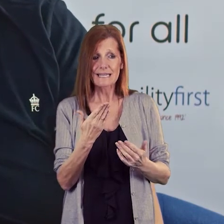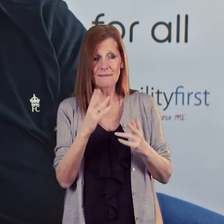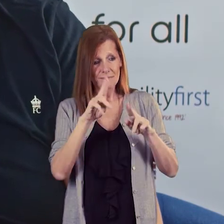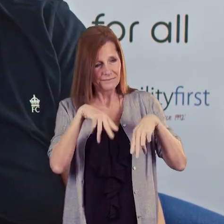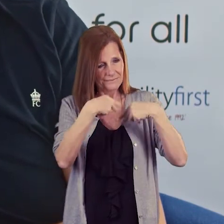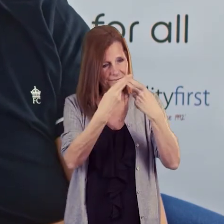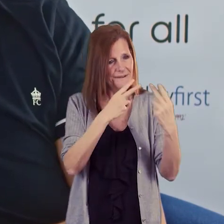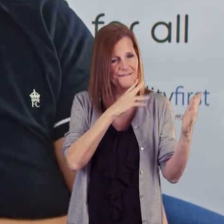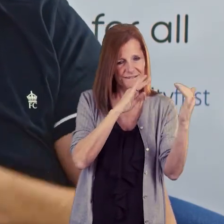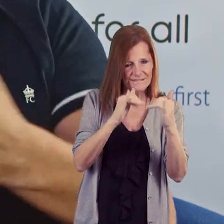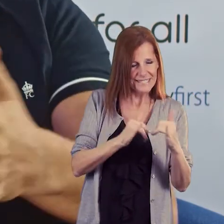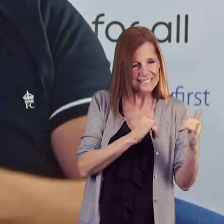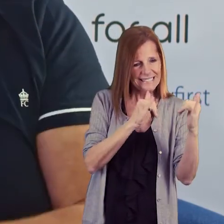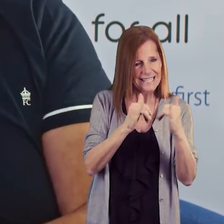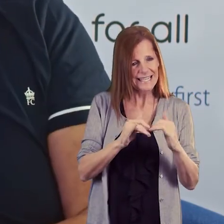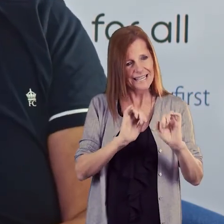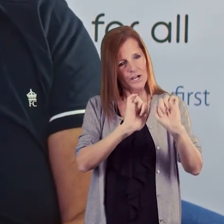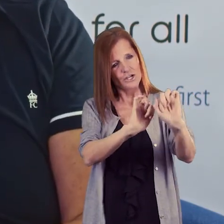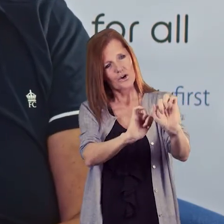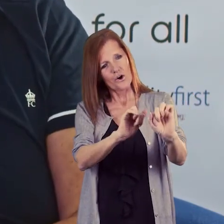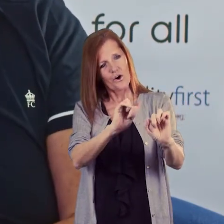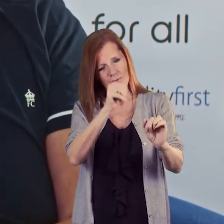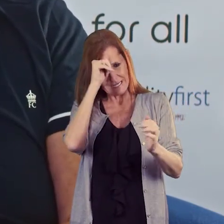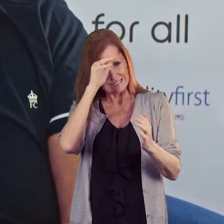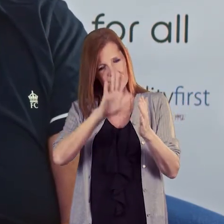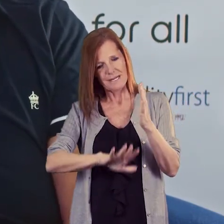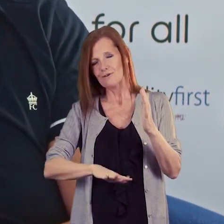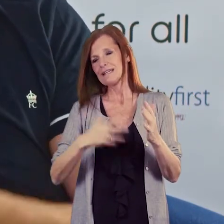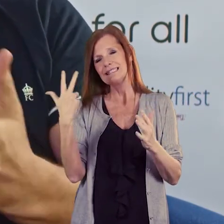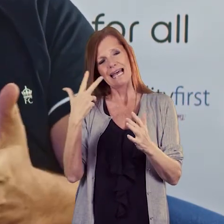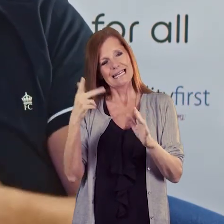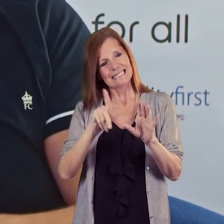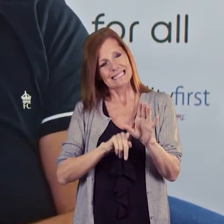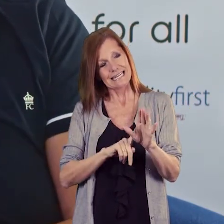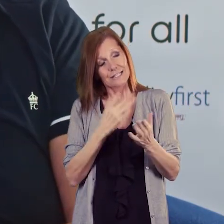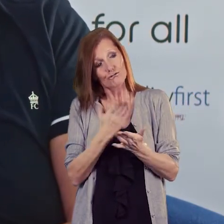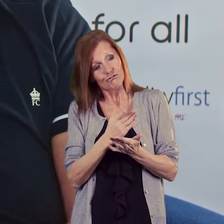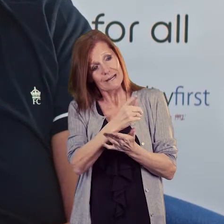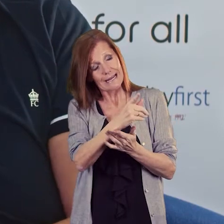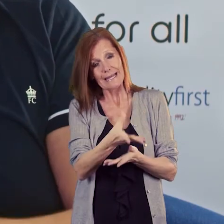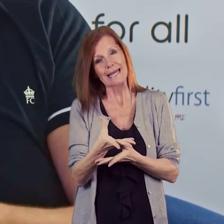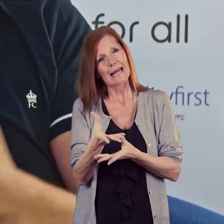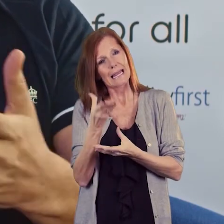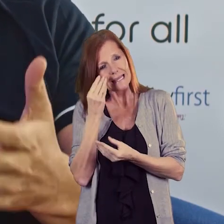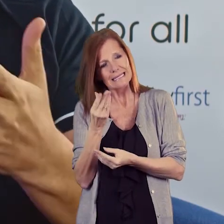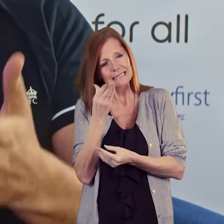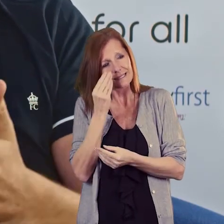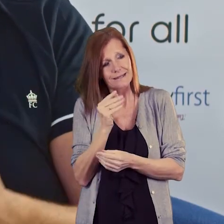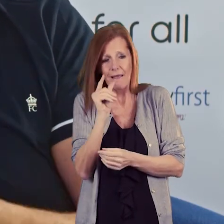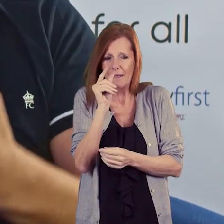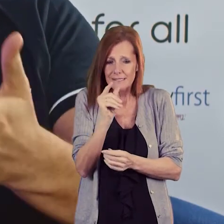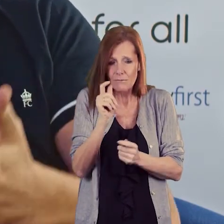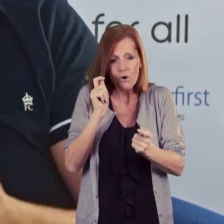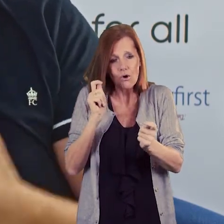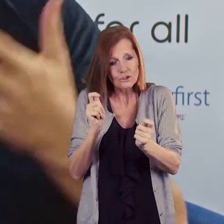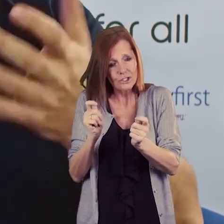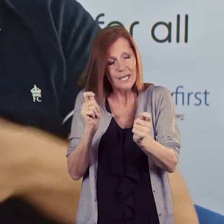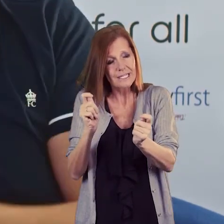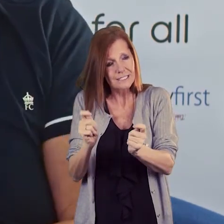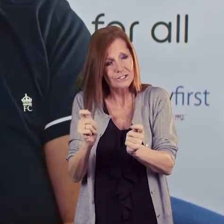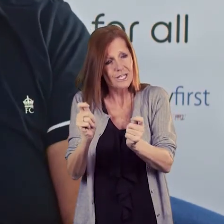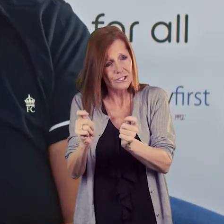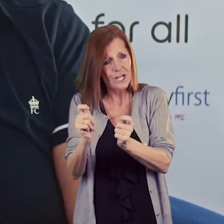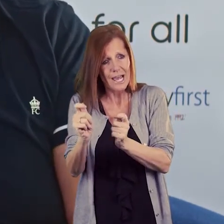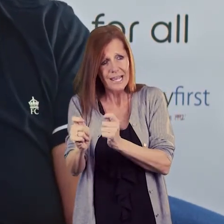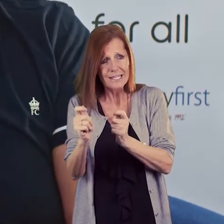to your property and your experience over your 18 years, actually just listening to people, and like you said, making those small changes has